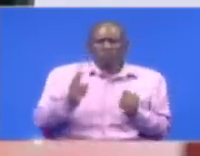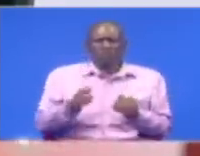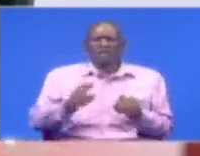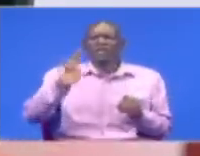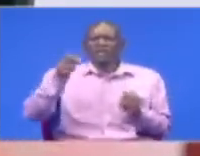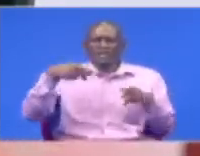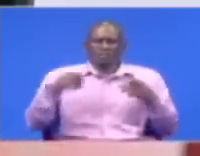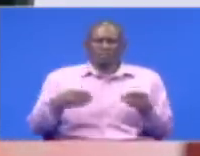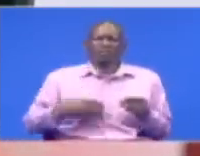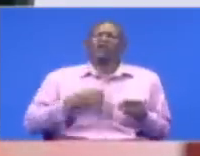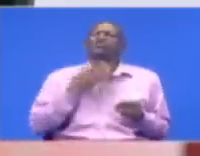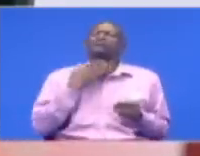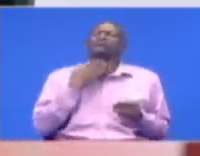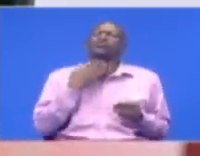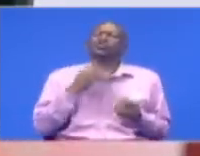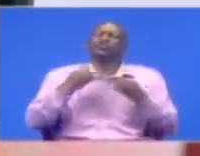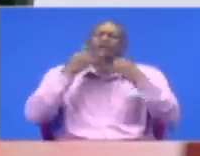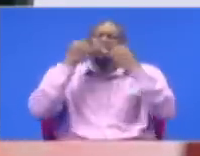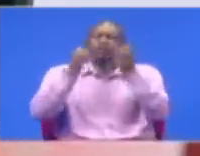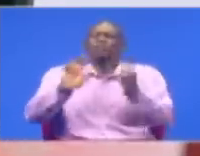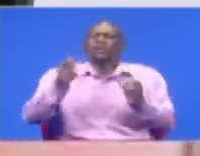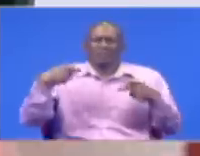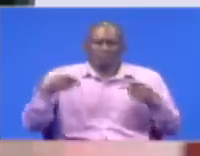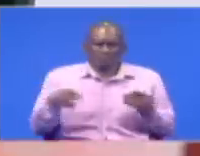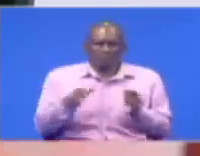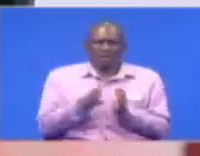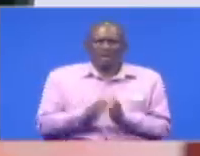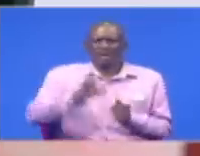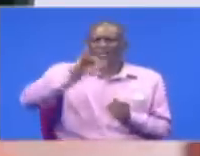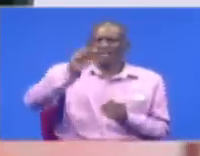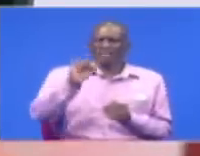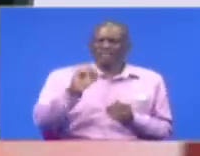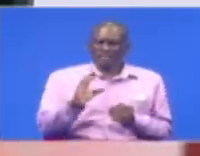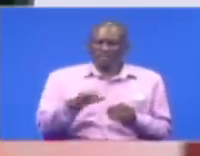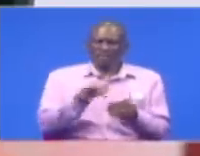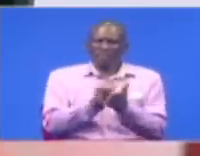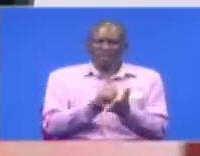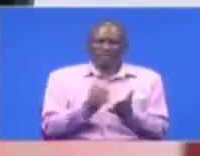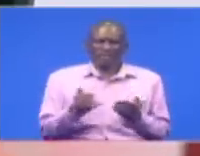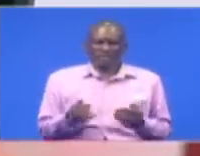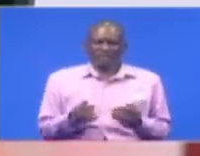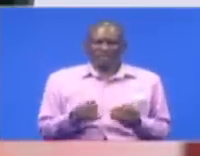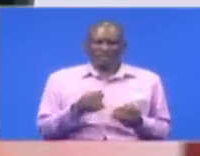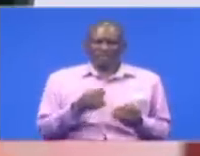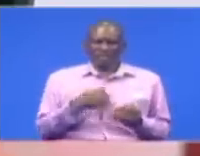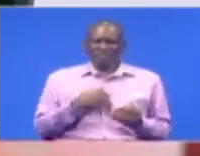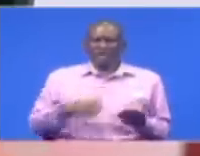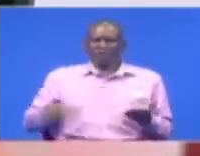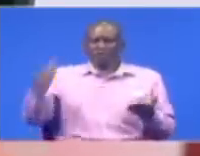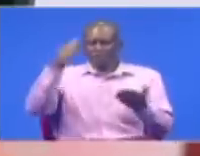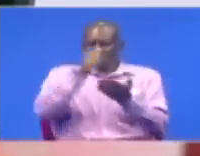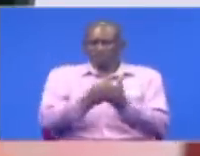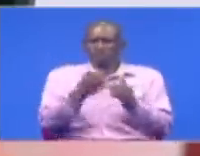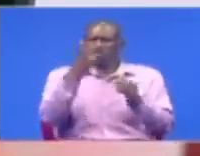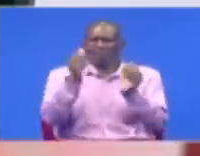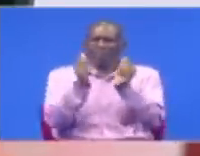Kenyans, I would wish to inform Kenyans and the JSC that I was appointed